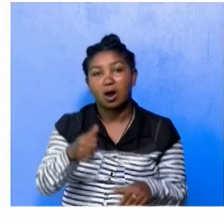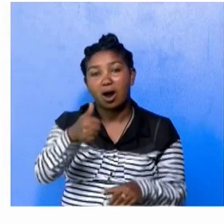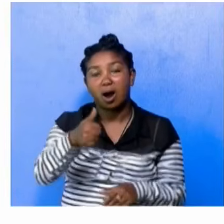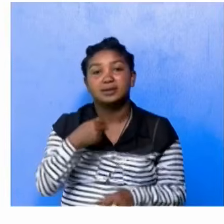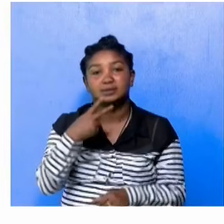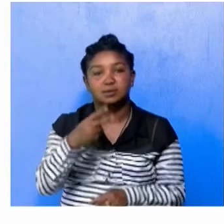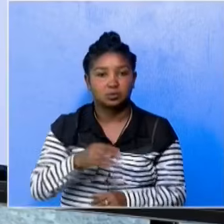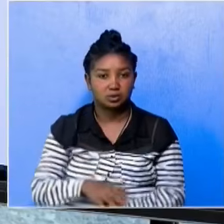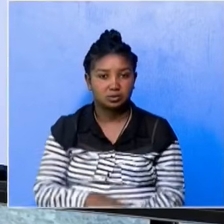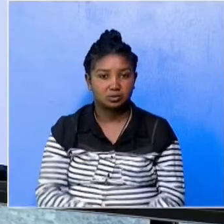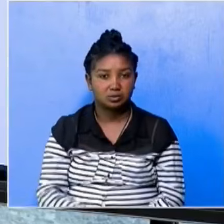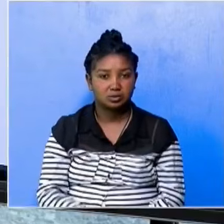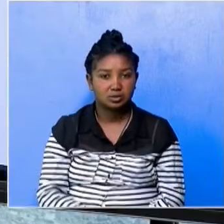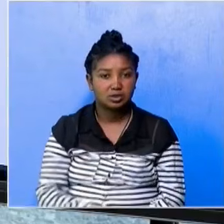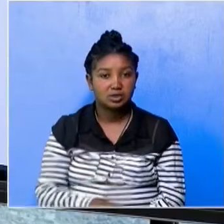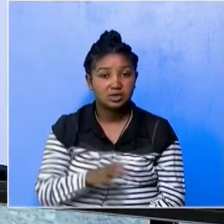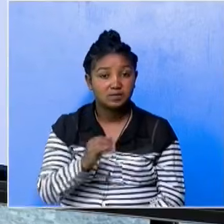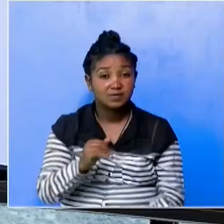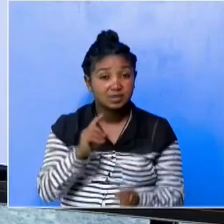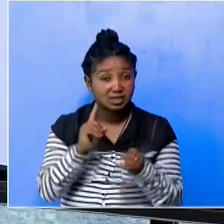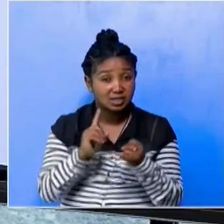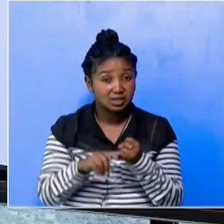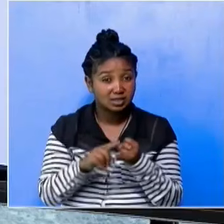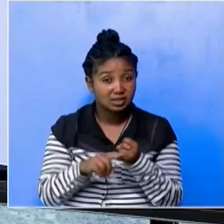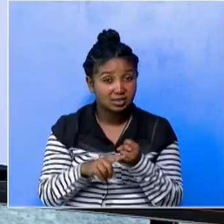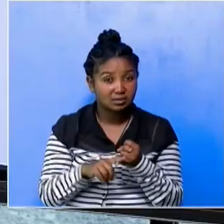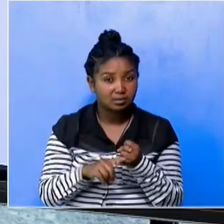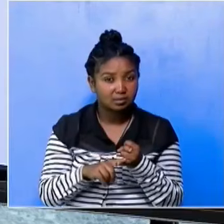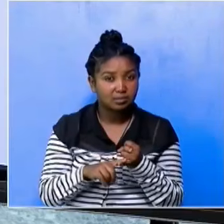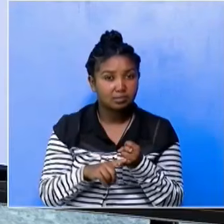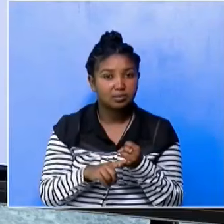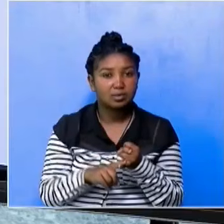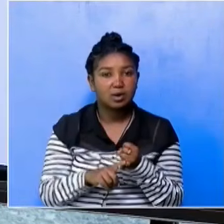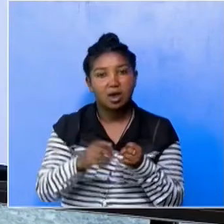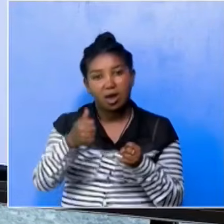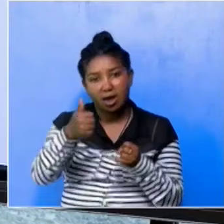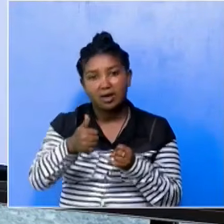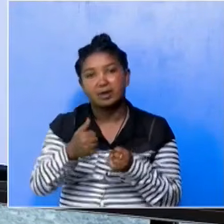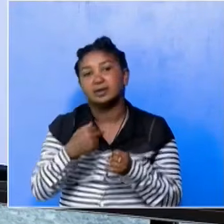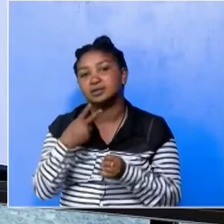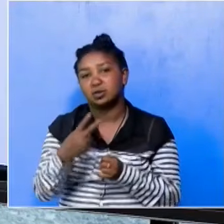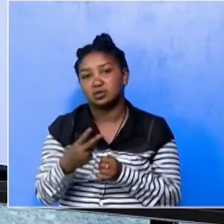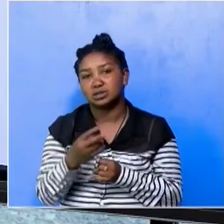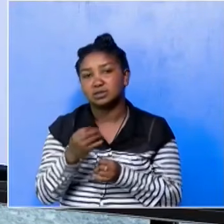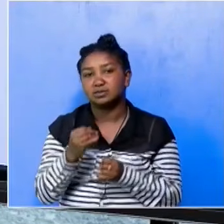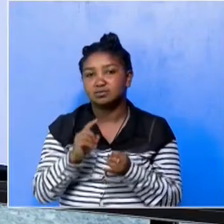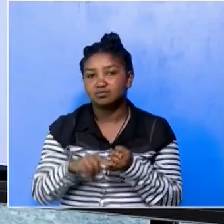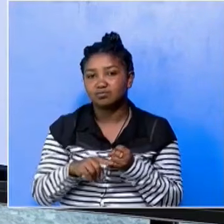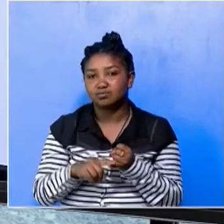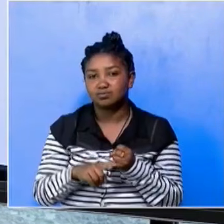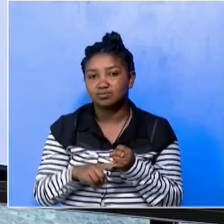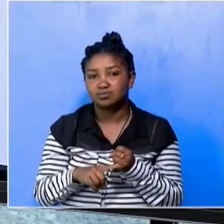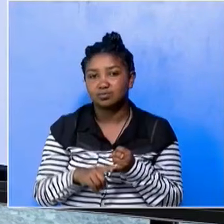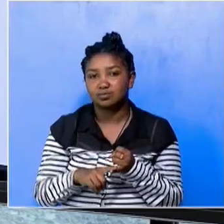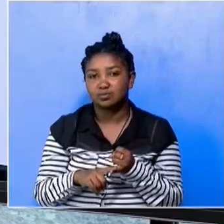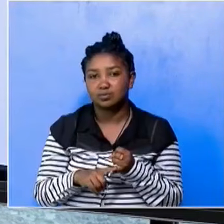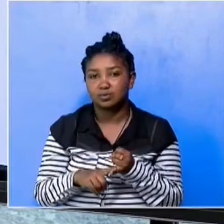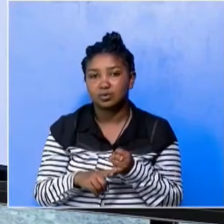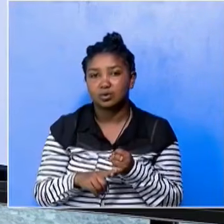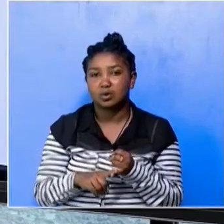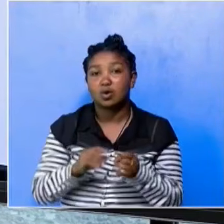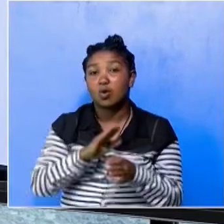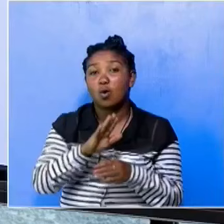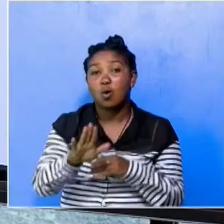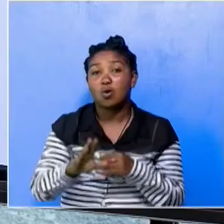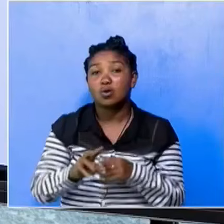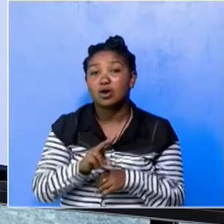sound. If it is preceded with a sound, if it is preceded with all